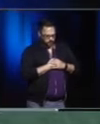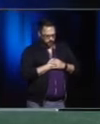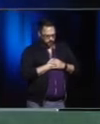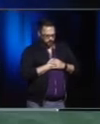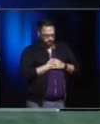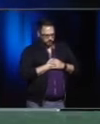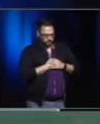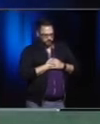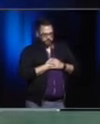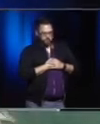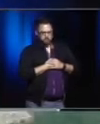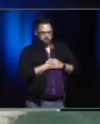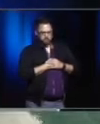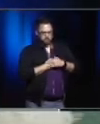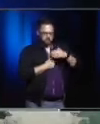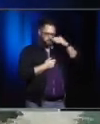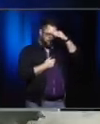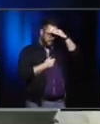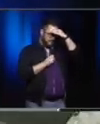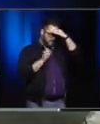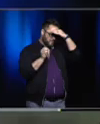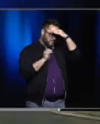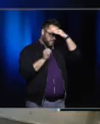Oh no, someone's moving.